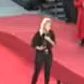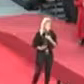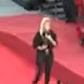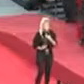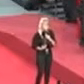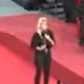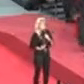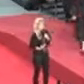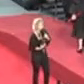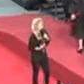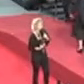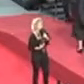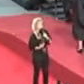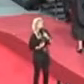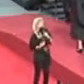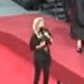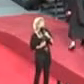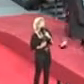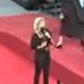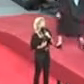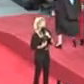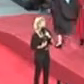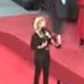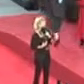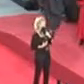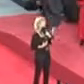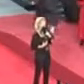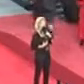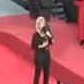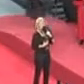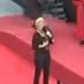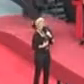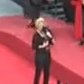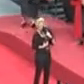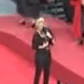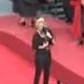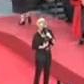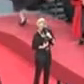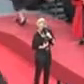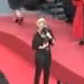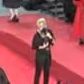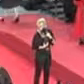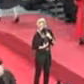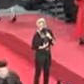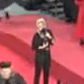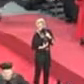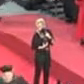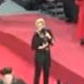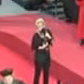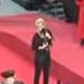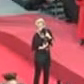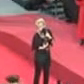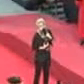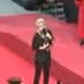Studies, followed by the academic departments in the order in which they're published in the program.